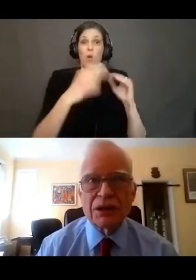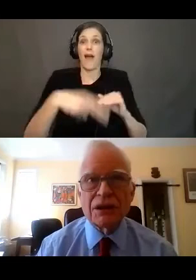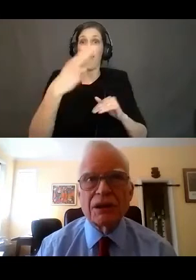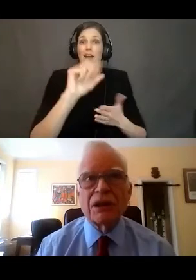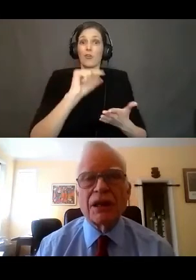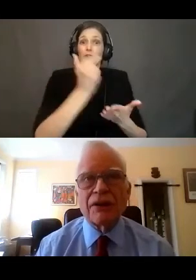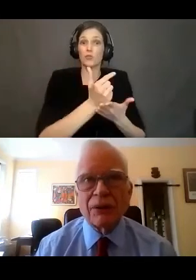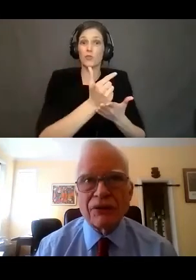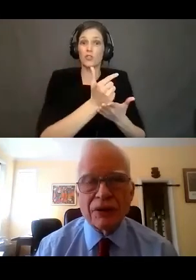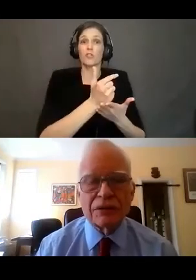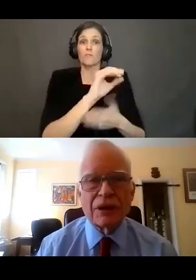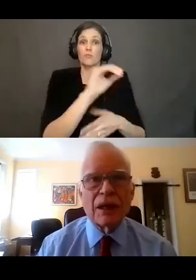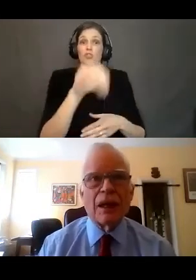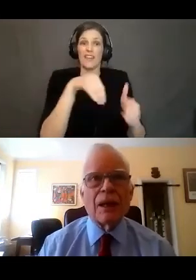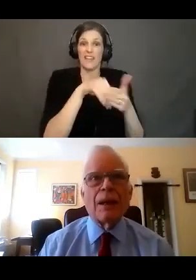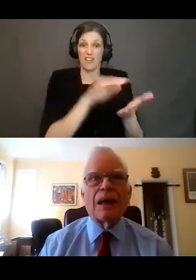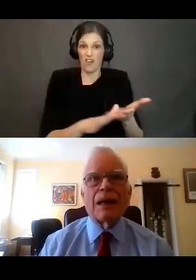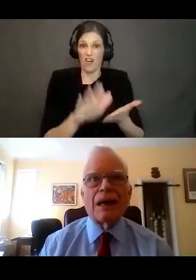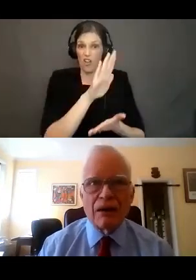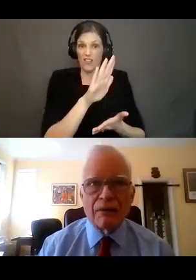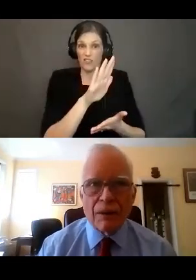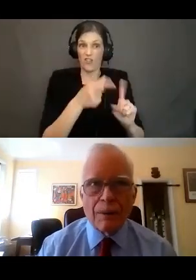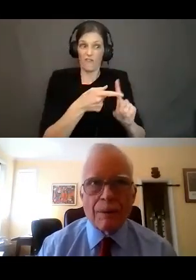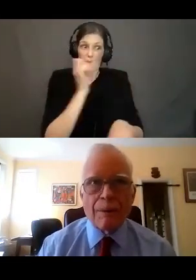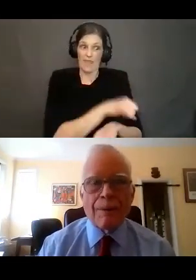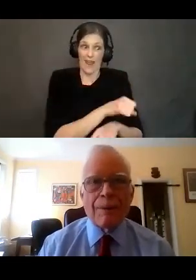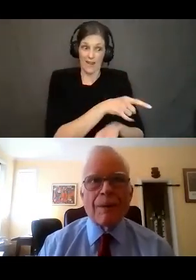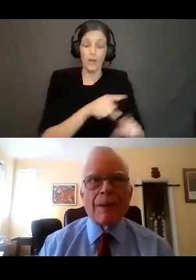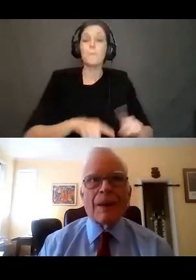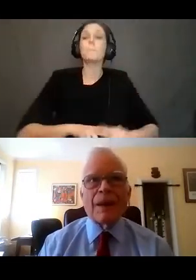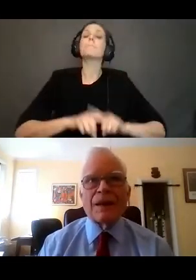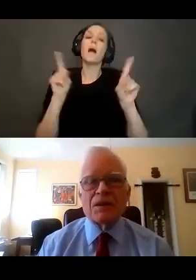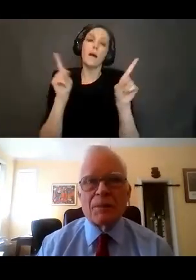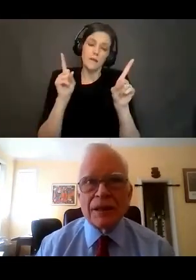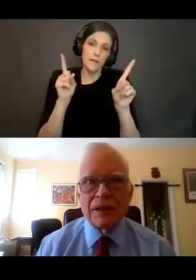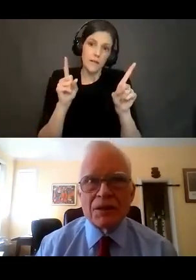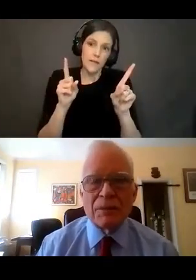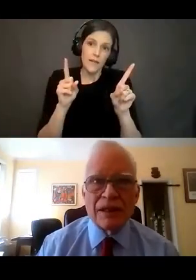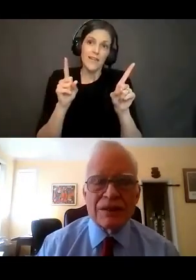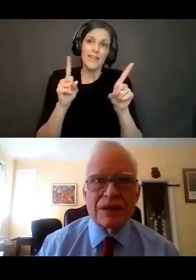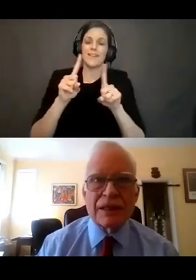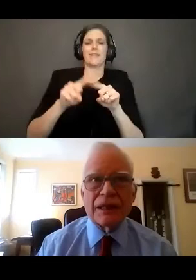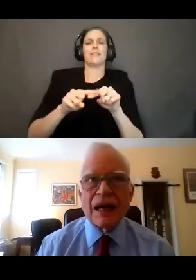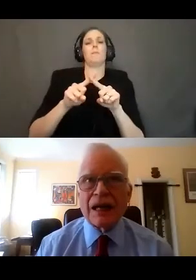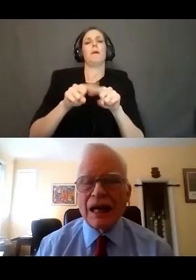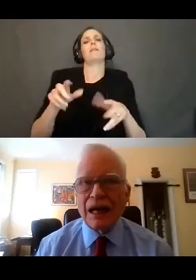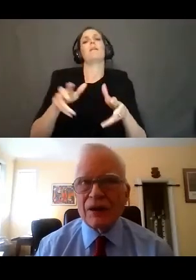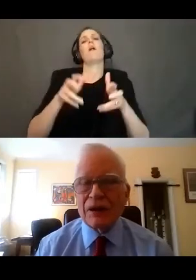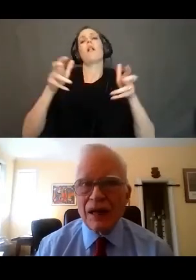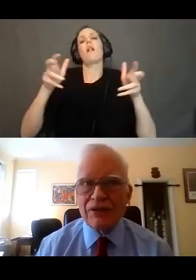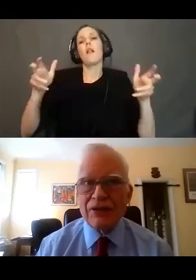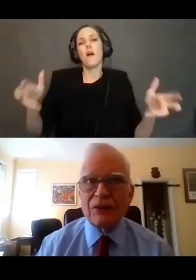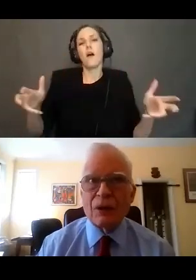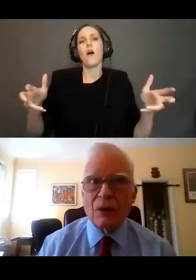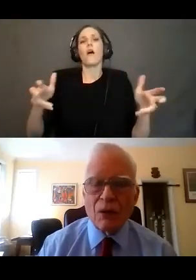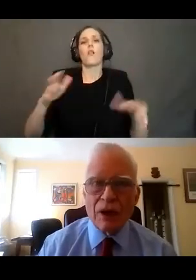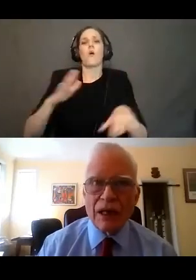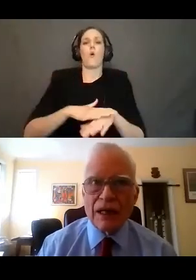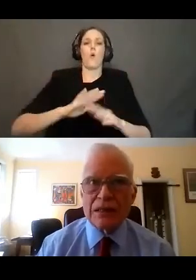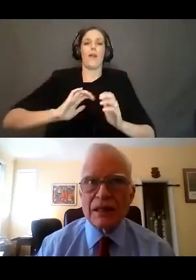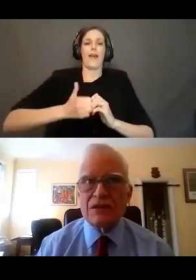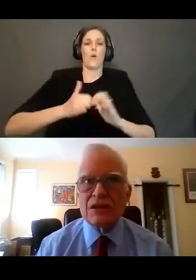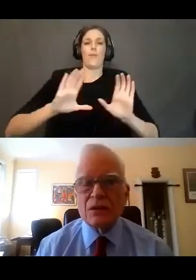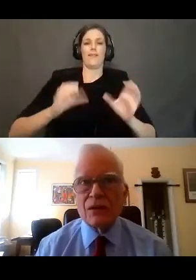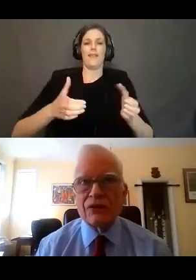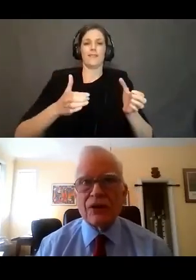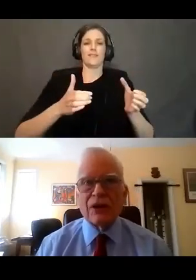college as a result. However, it depended tremendously on how the classes were